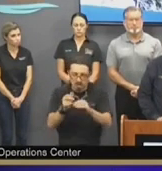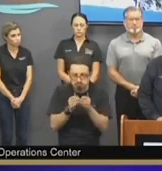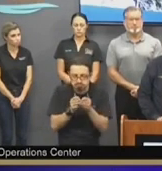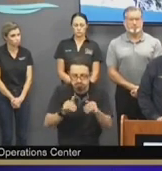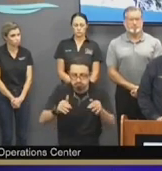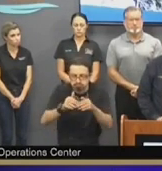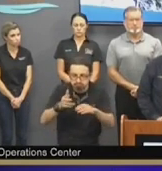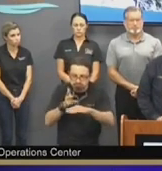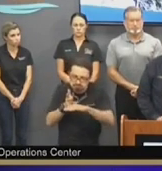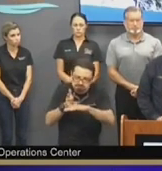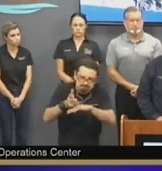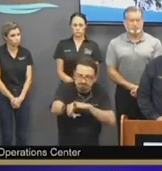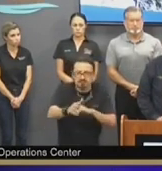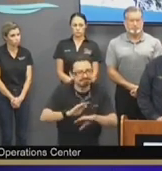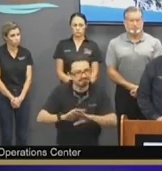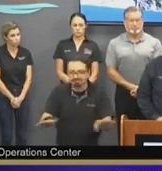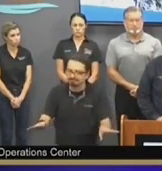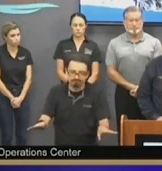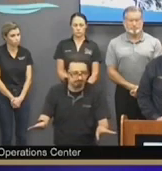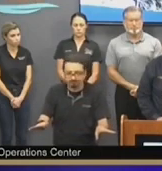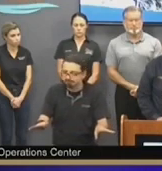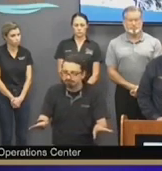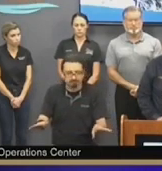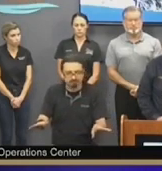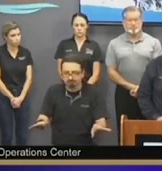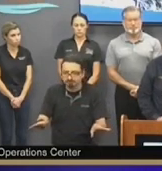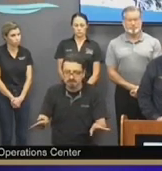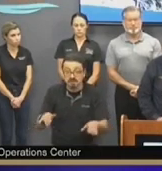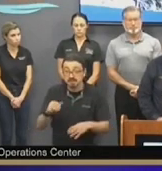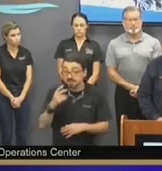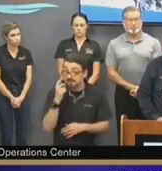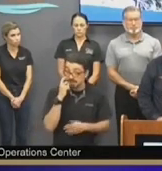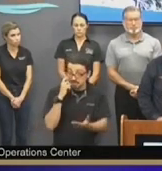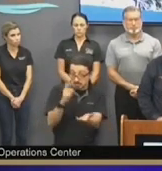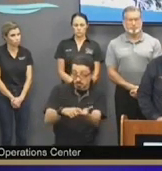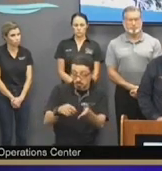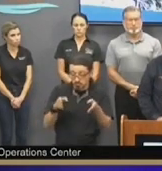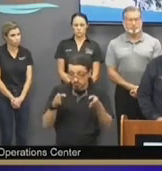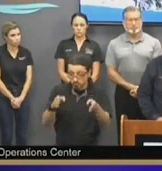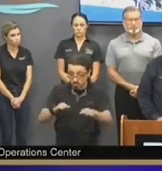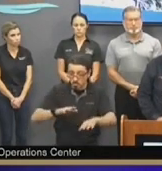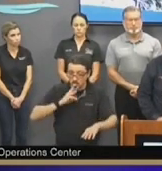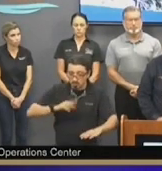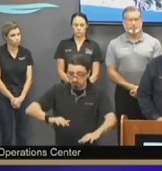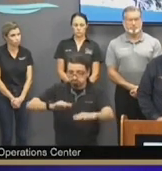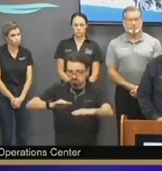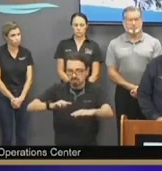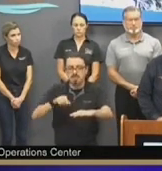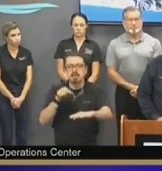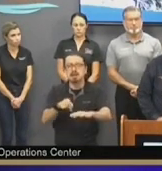will be. If a road is flooded, it's closed.